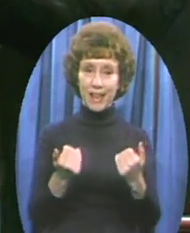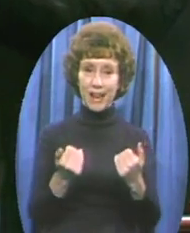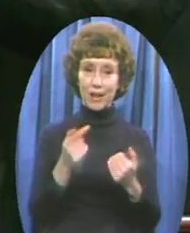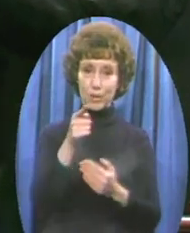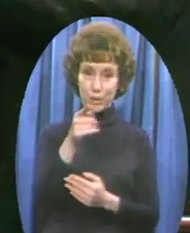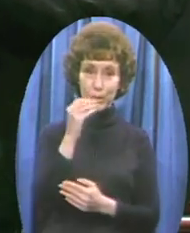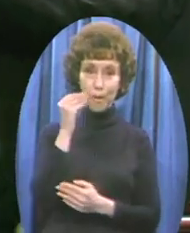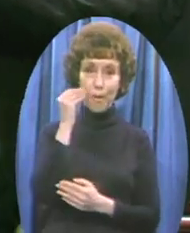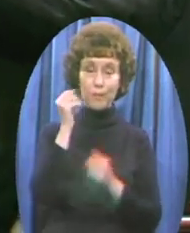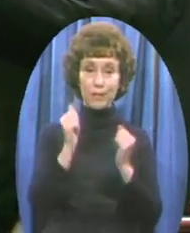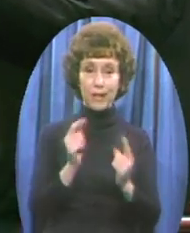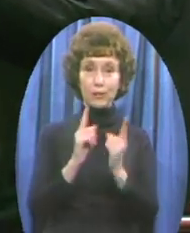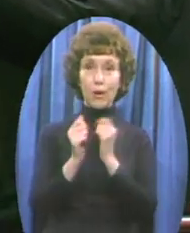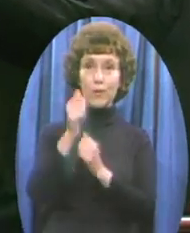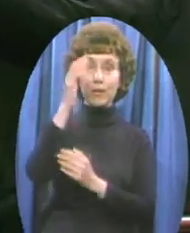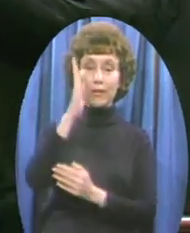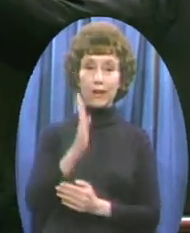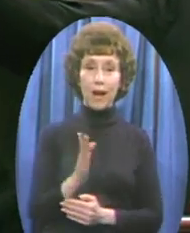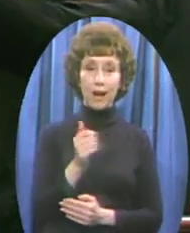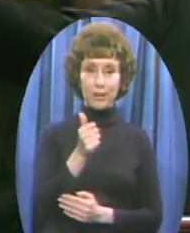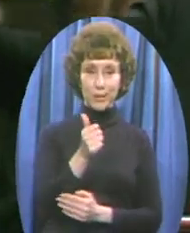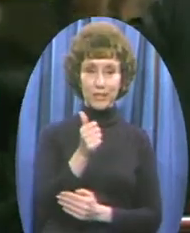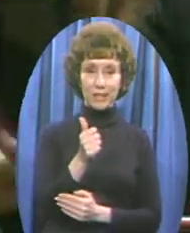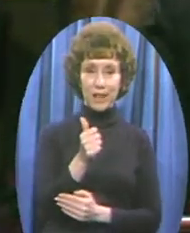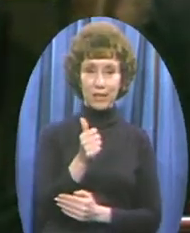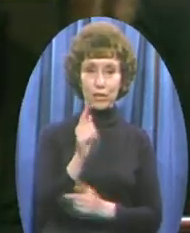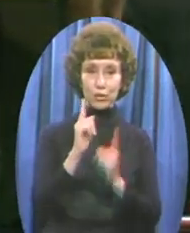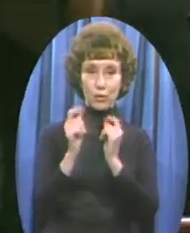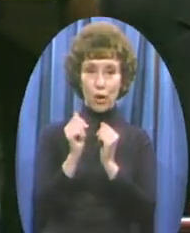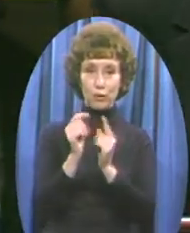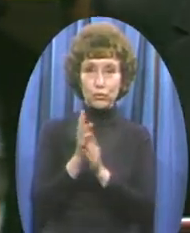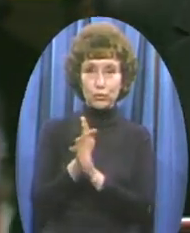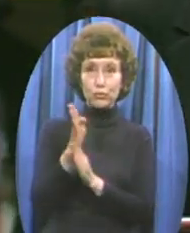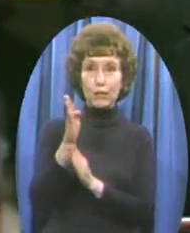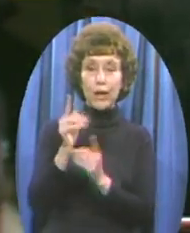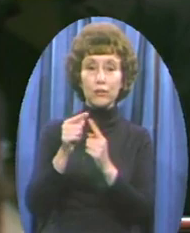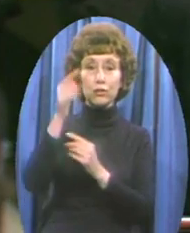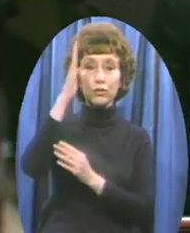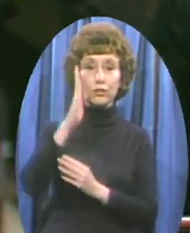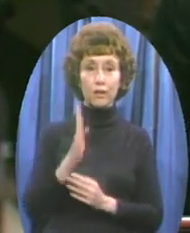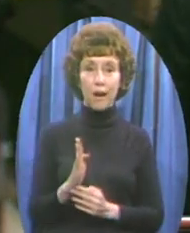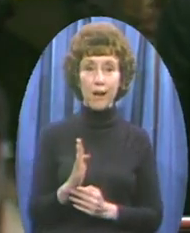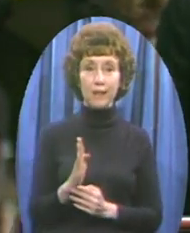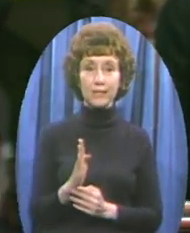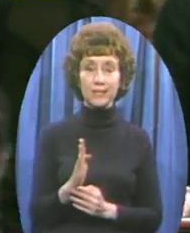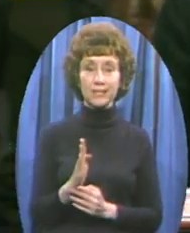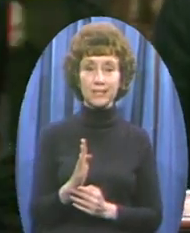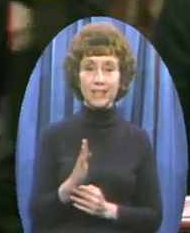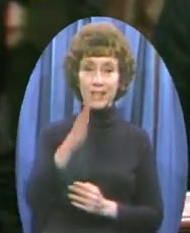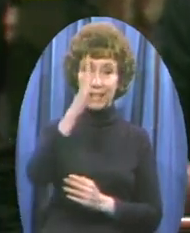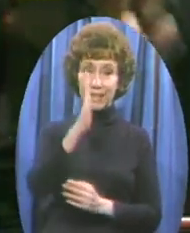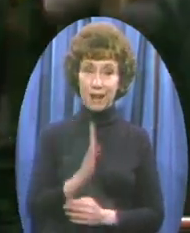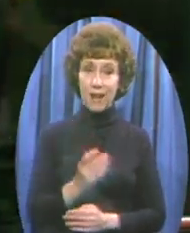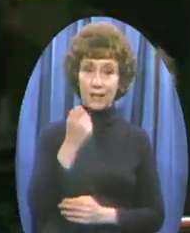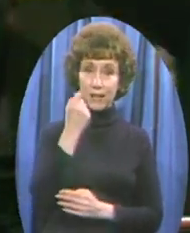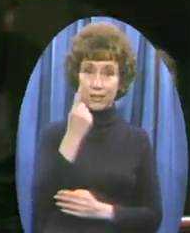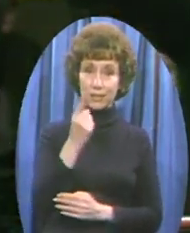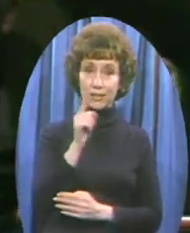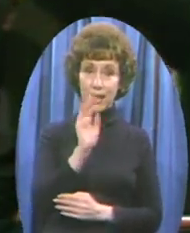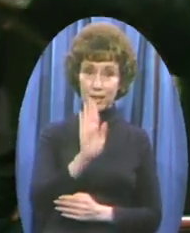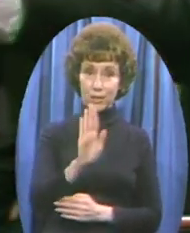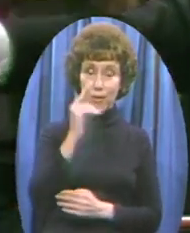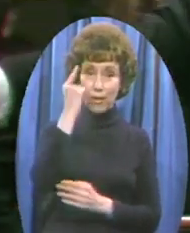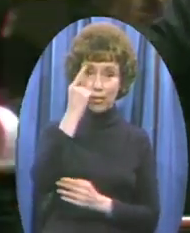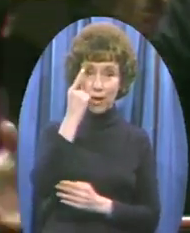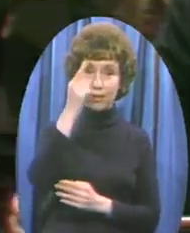and down, I want every man, woman, boy, girl in this auditorium who says, I need to get saved, I want you to step